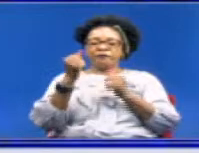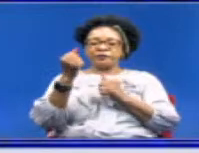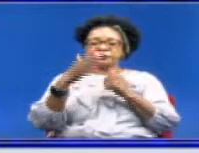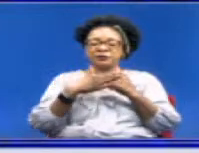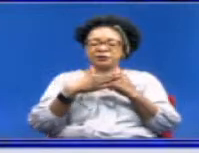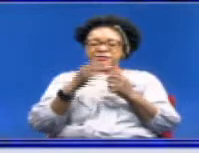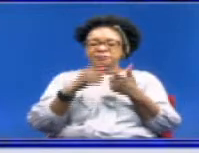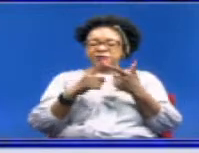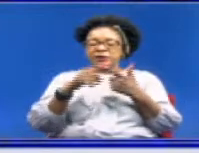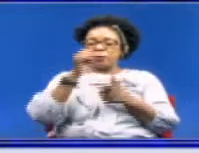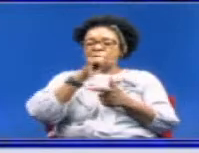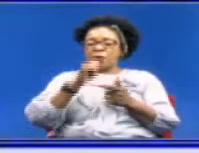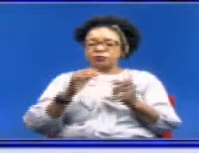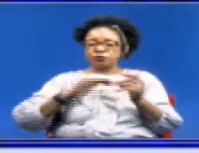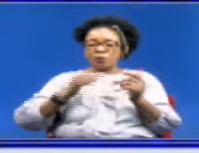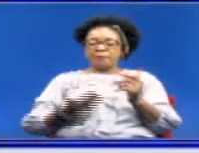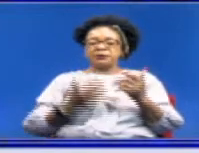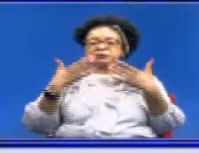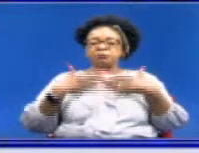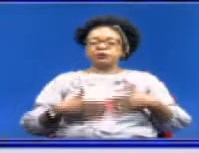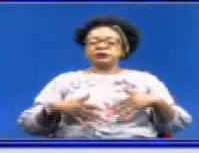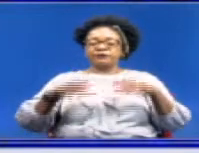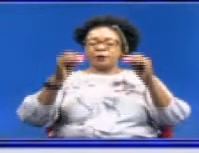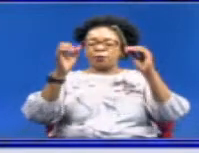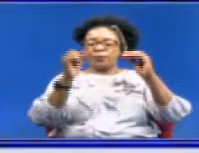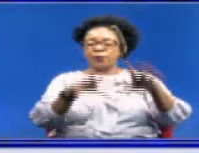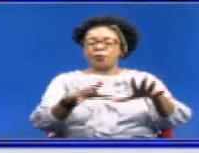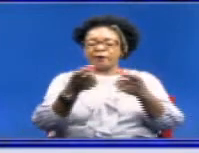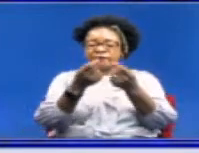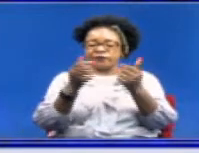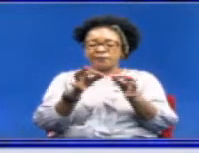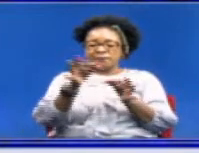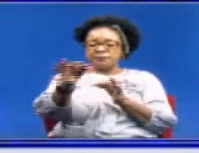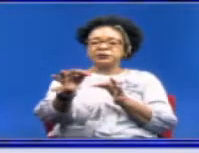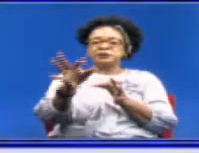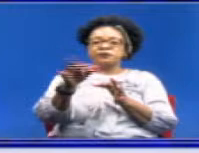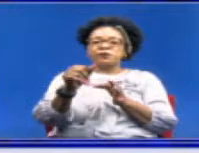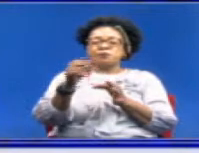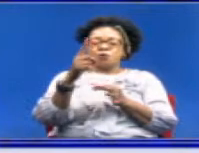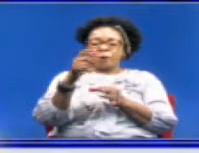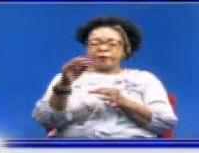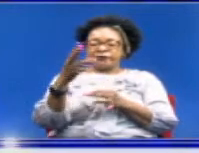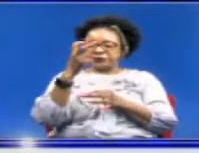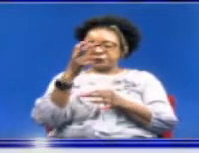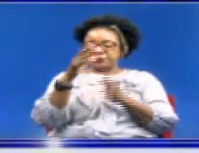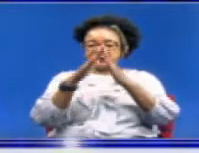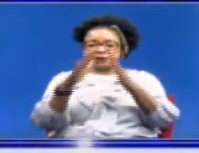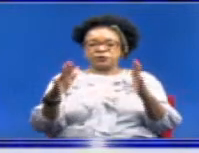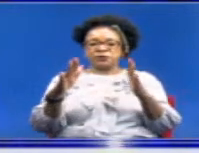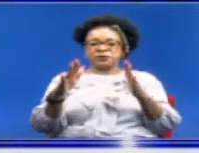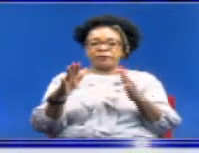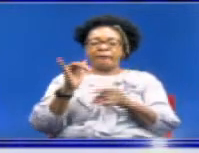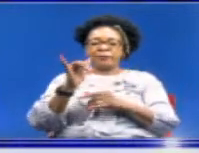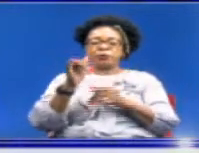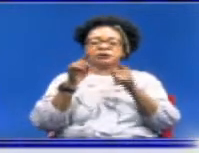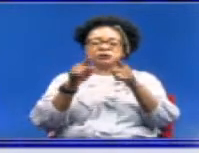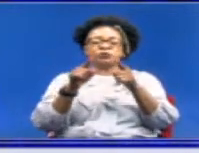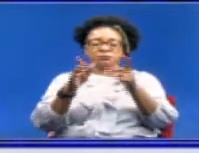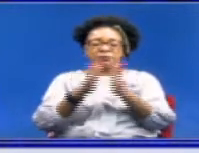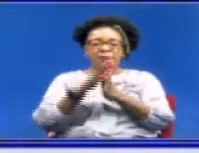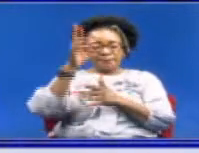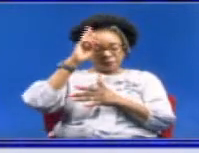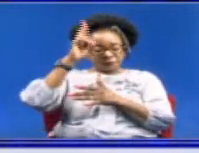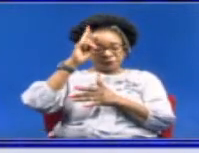woman whose body was found dumped a few meters away from one of the suspect's house. The trio was accused by police from